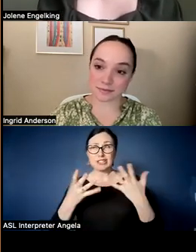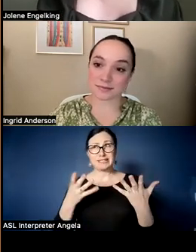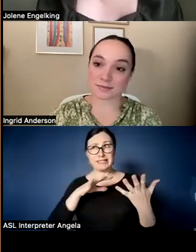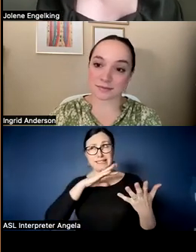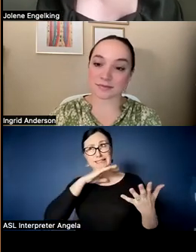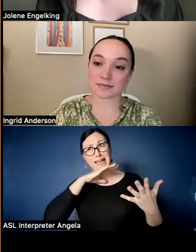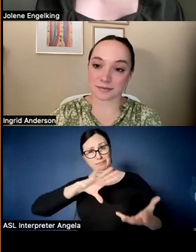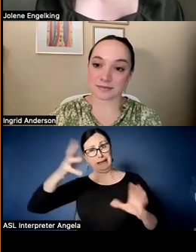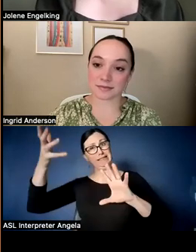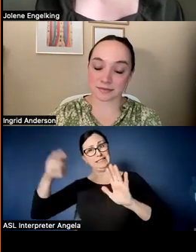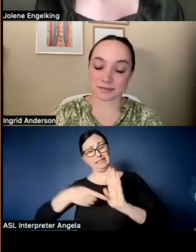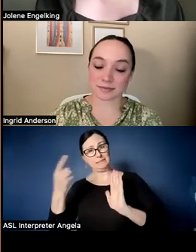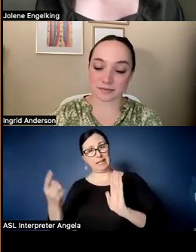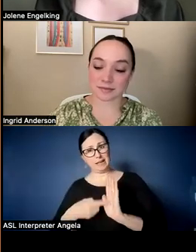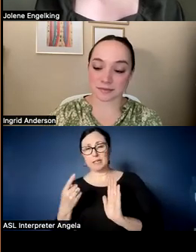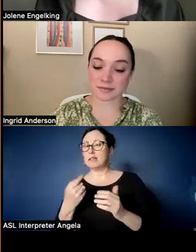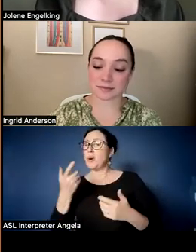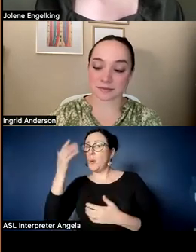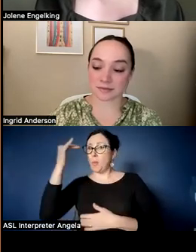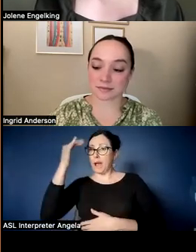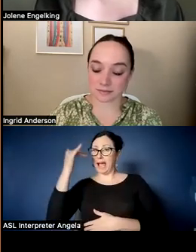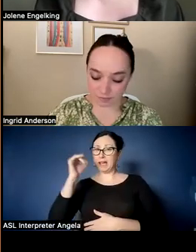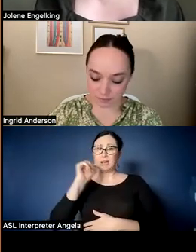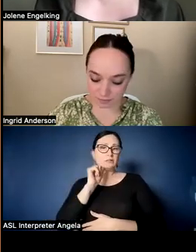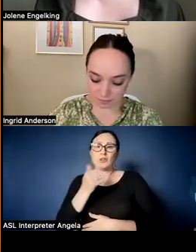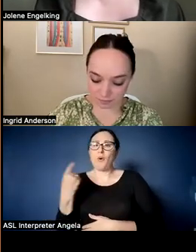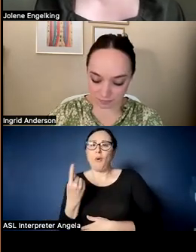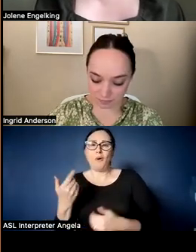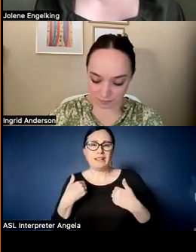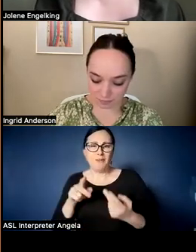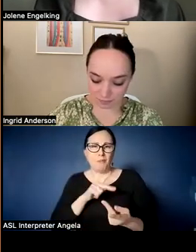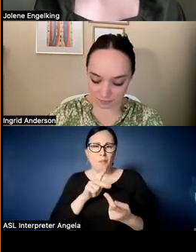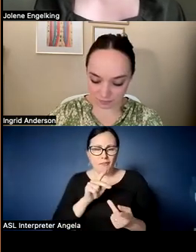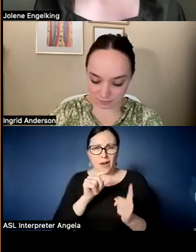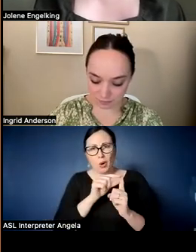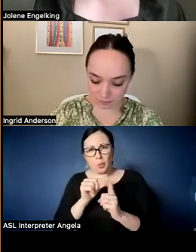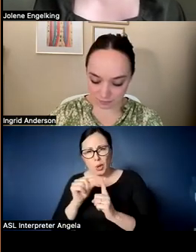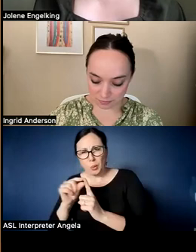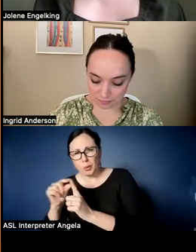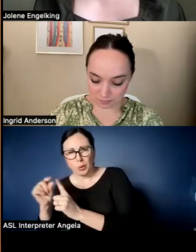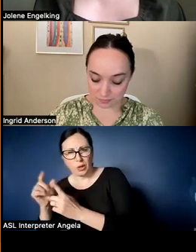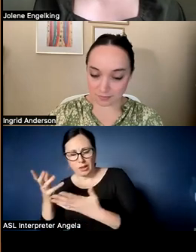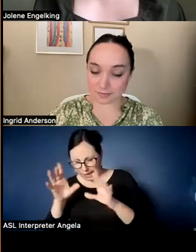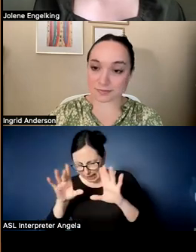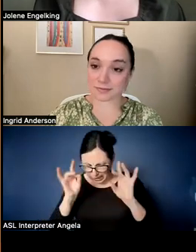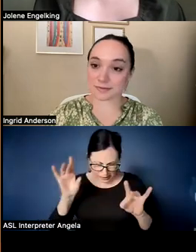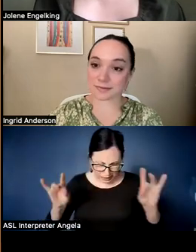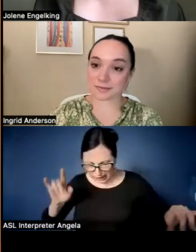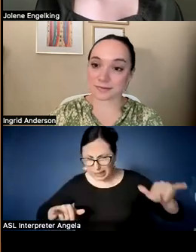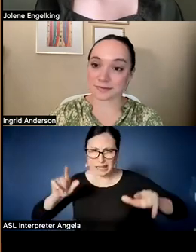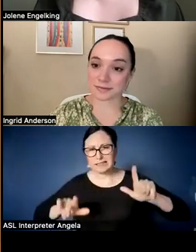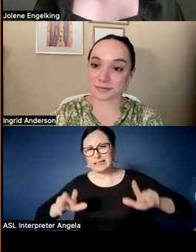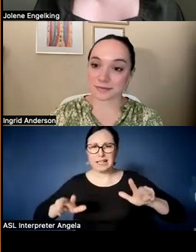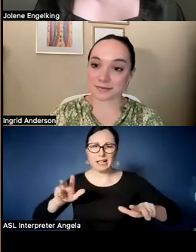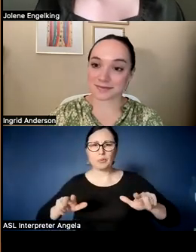the perfect words because we are human. And as we talk, sometimes I recognize, I was telling Ingrid earlier that I